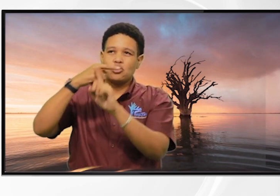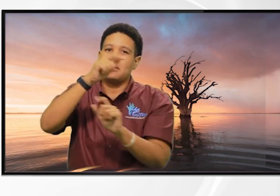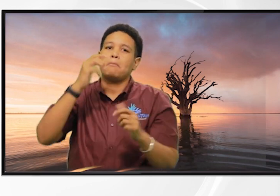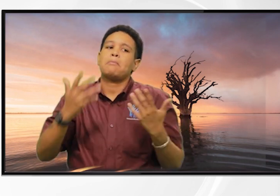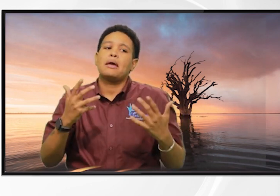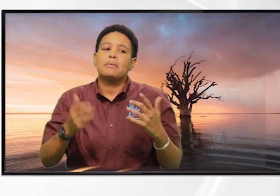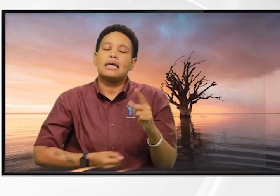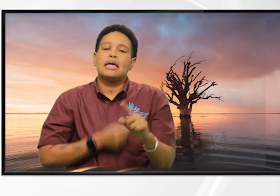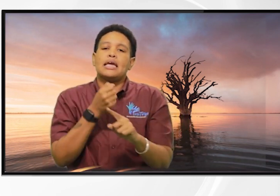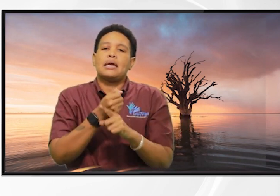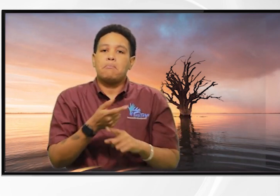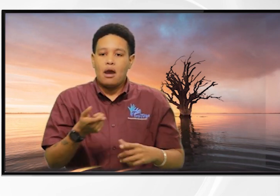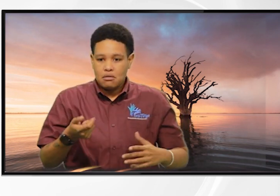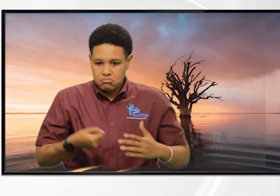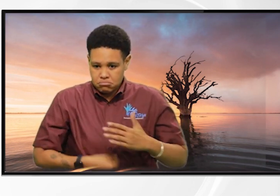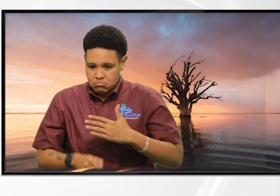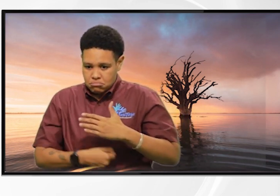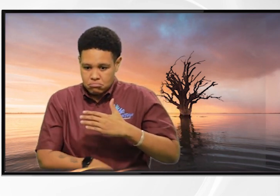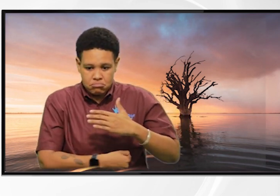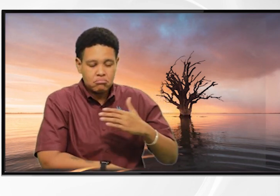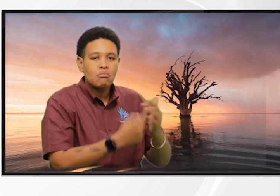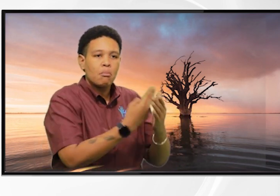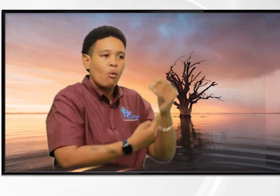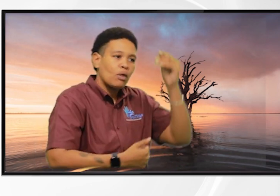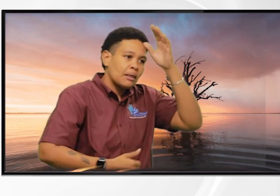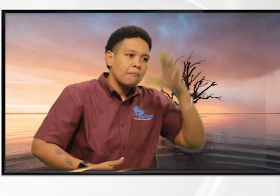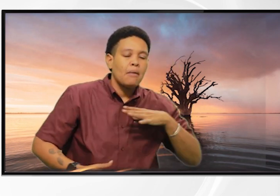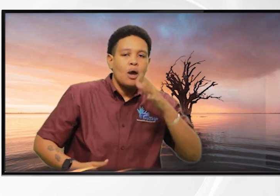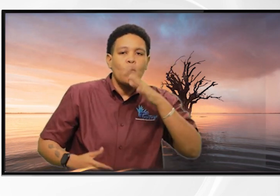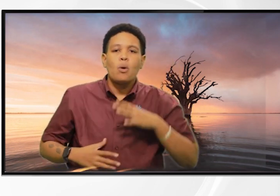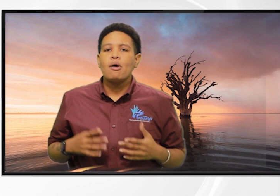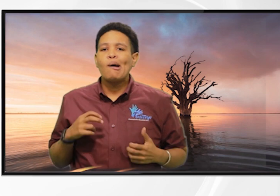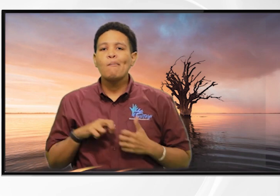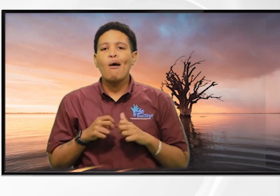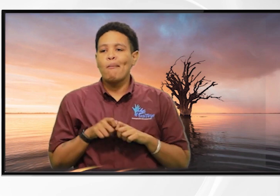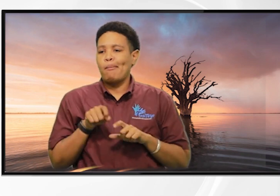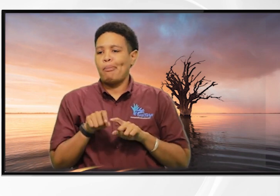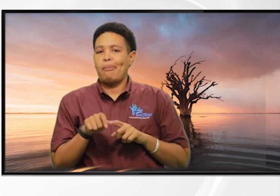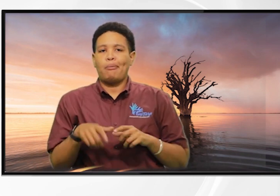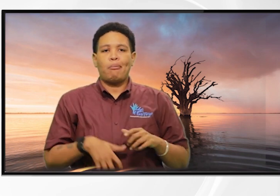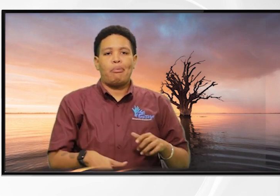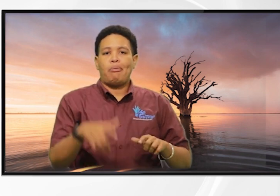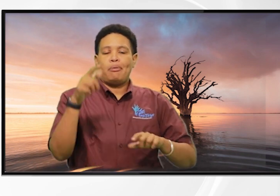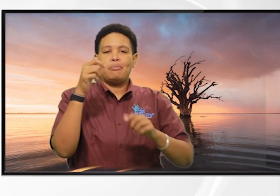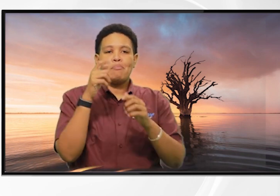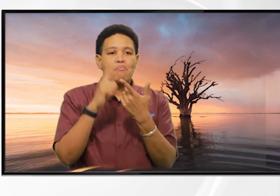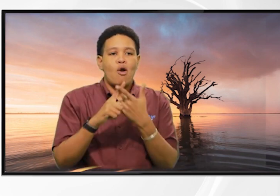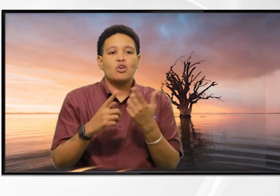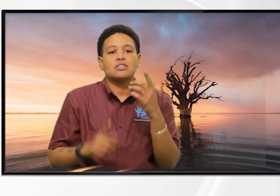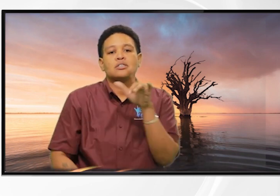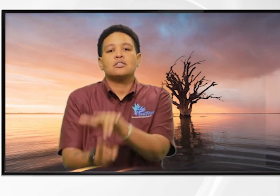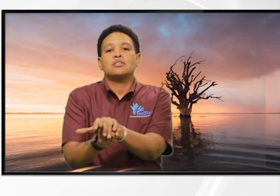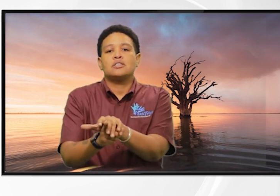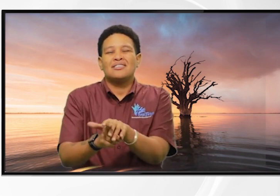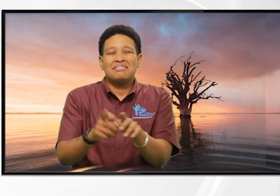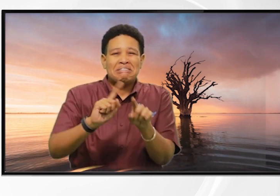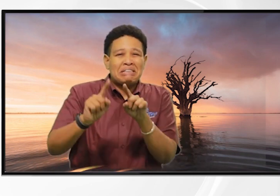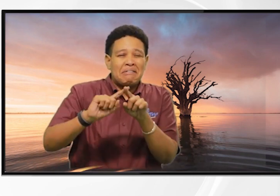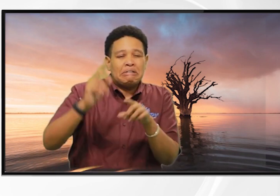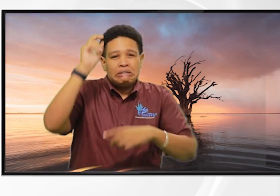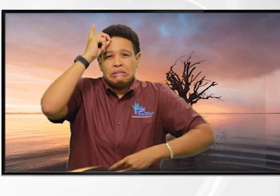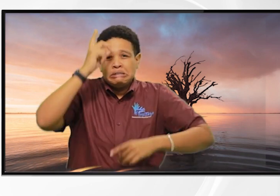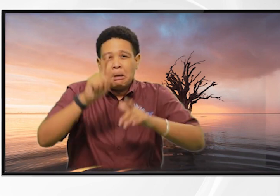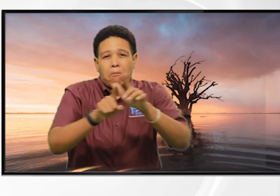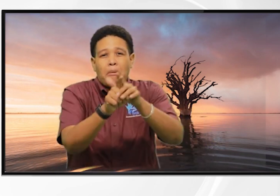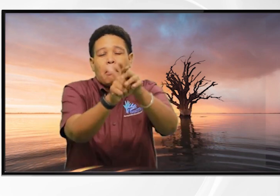the reproductive patterns of both men and women and the emergence of vector-borne diseases. Longer